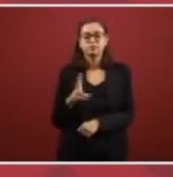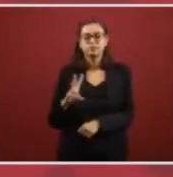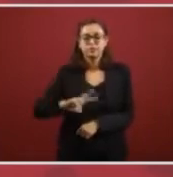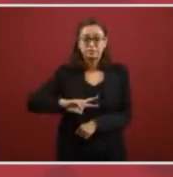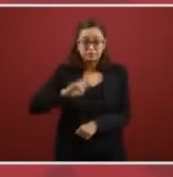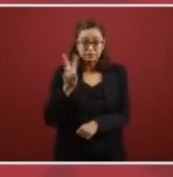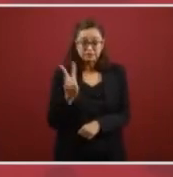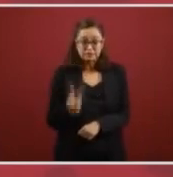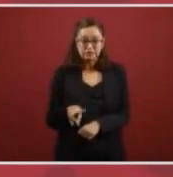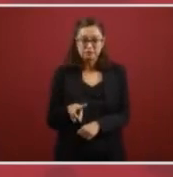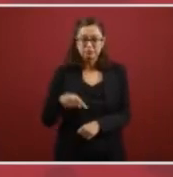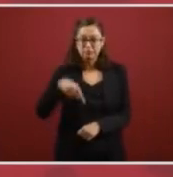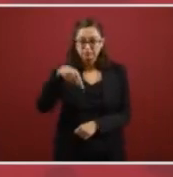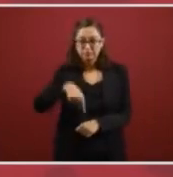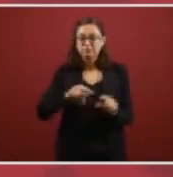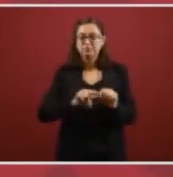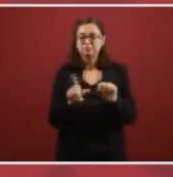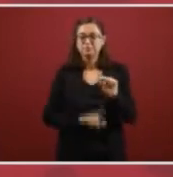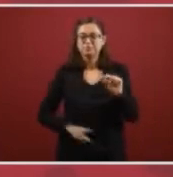Because it's a country